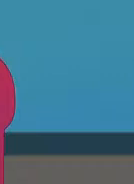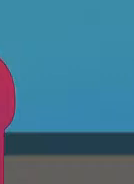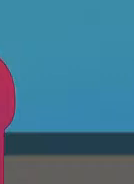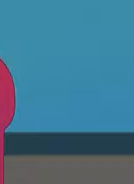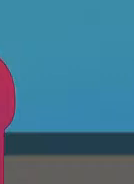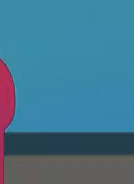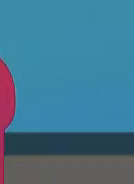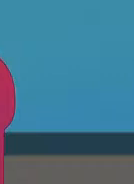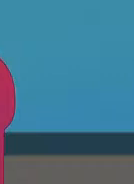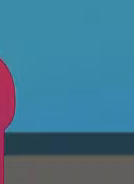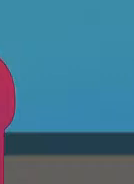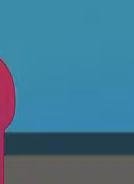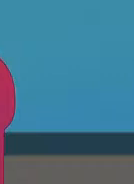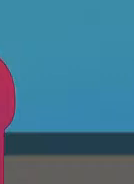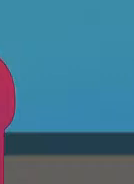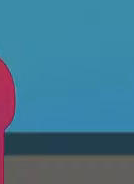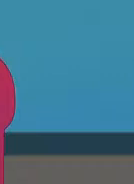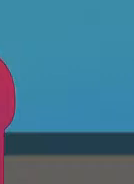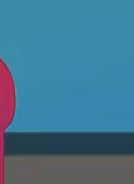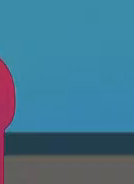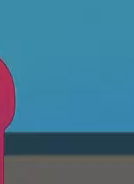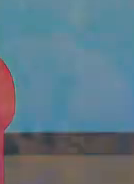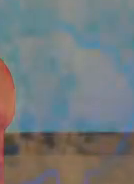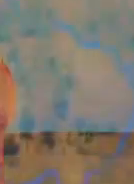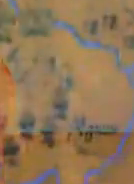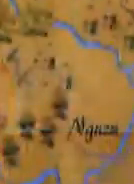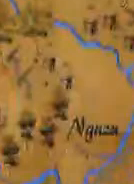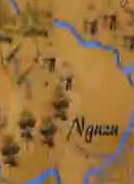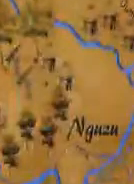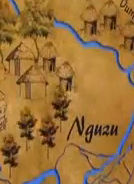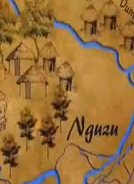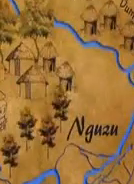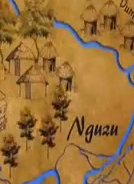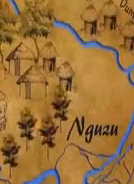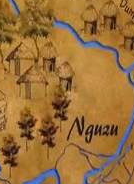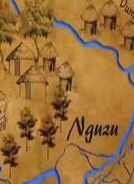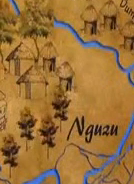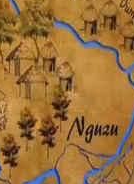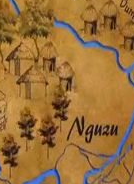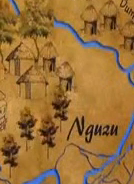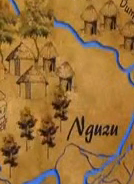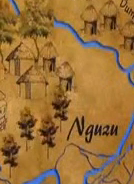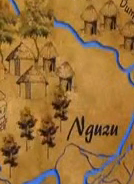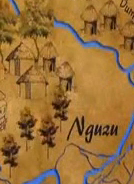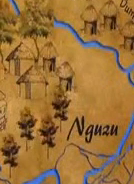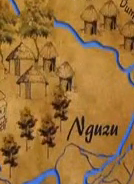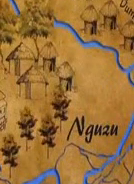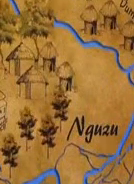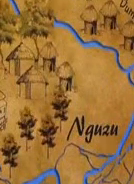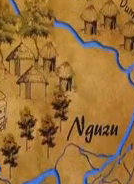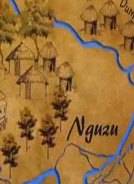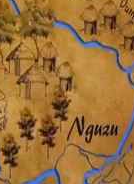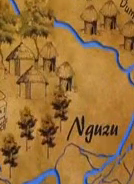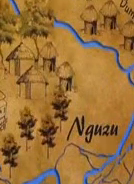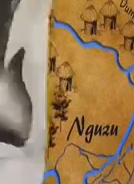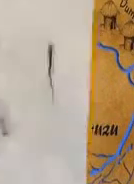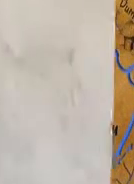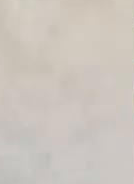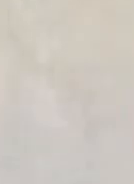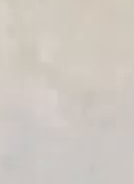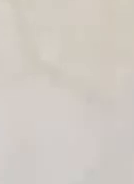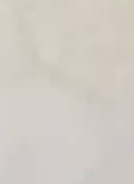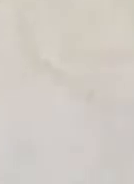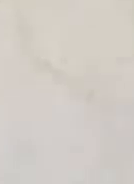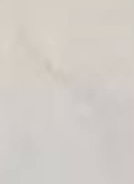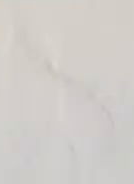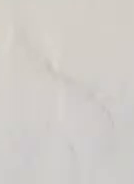That's it. You heard it for yourselves. So what would the government do? Koma ii ndiye ntano ya gondo.